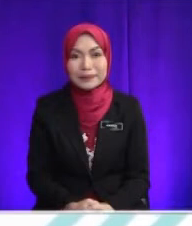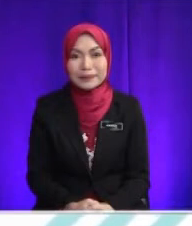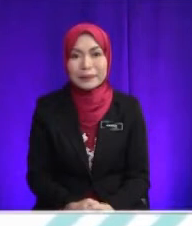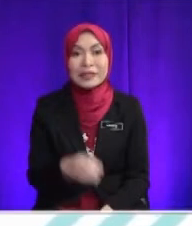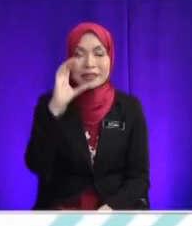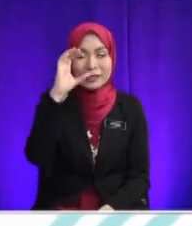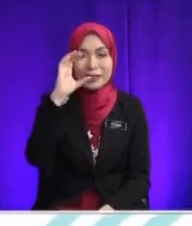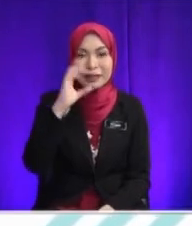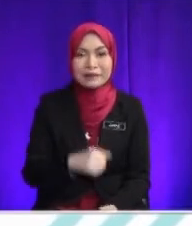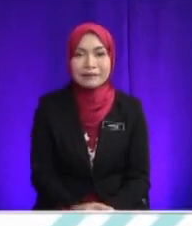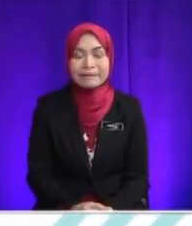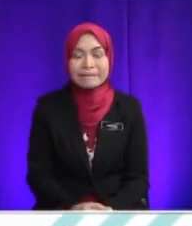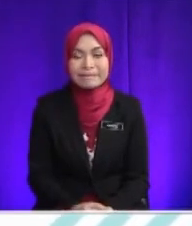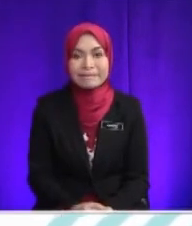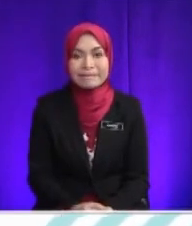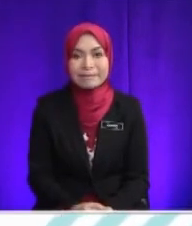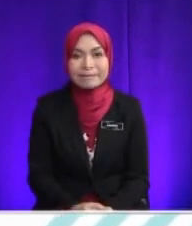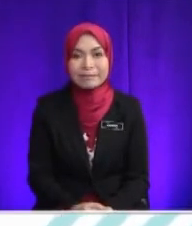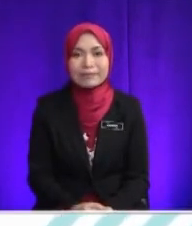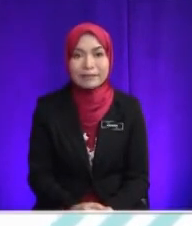C. Yes. Okay.